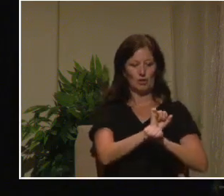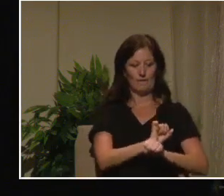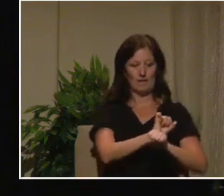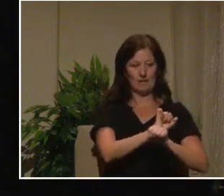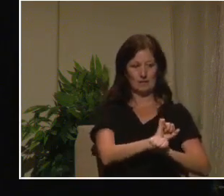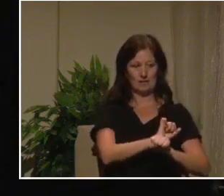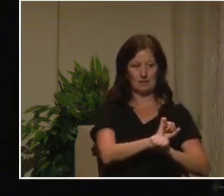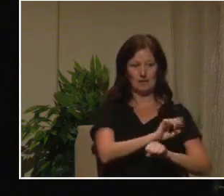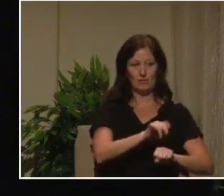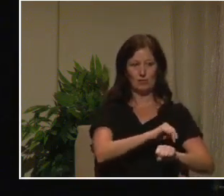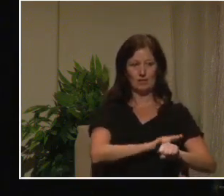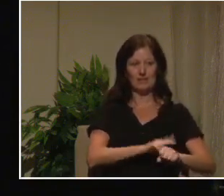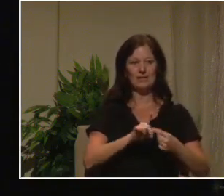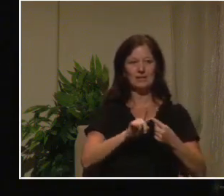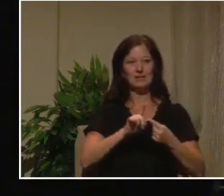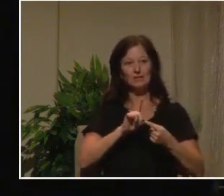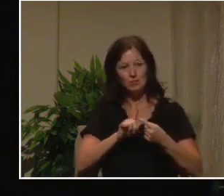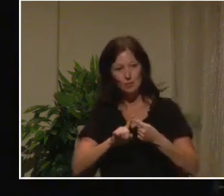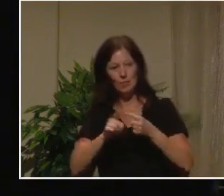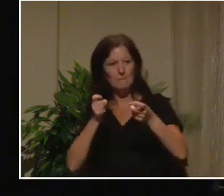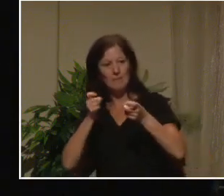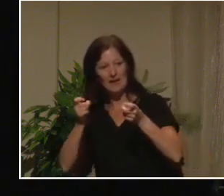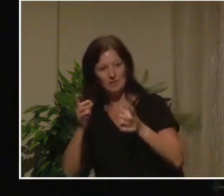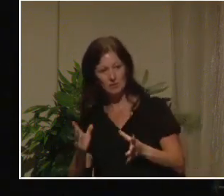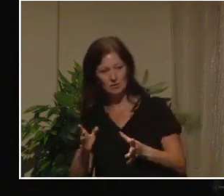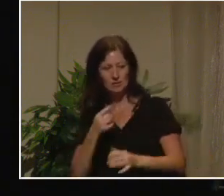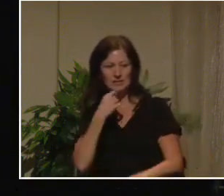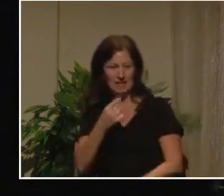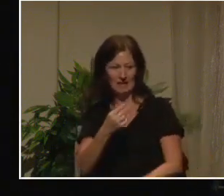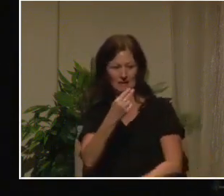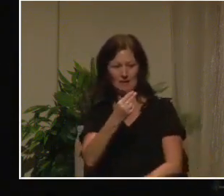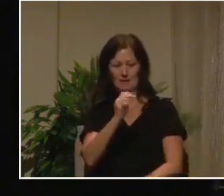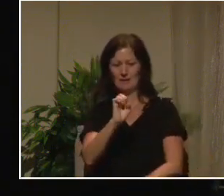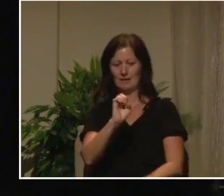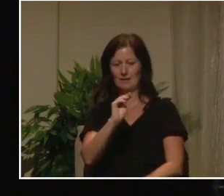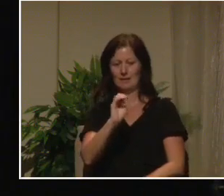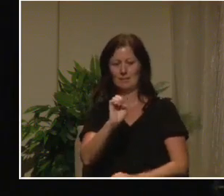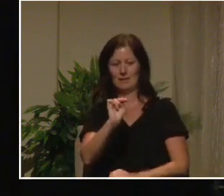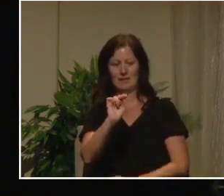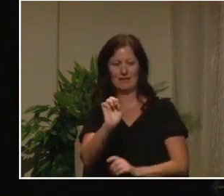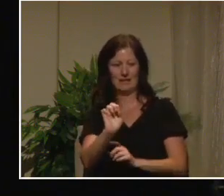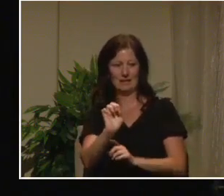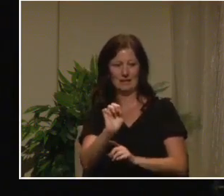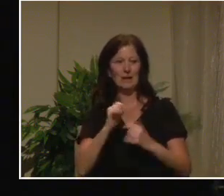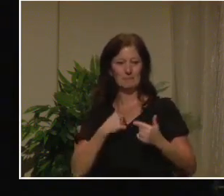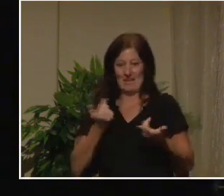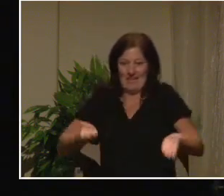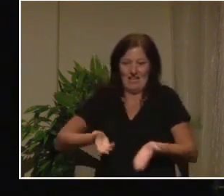something Abraham says to God, and Samuel says to God, here am I.